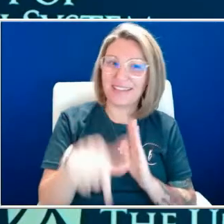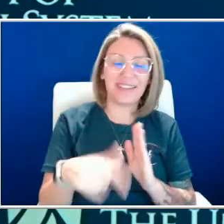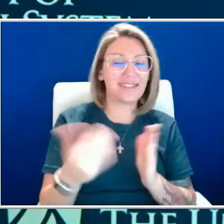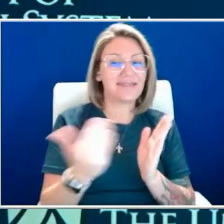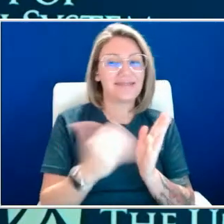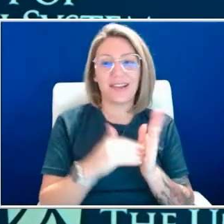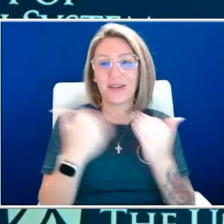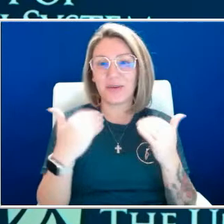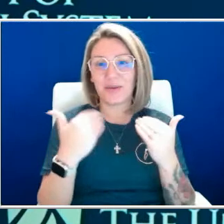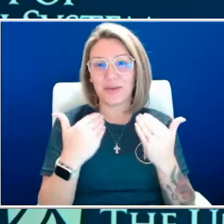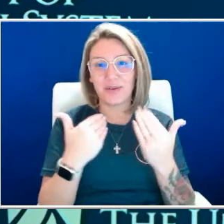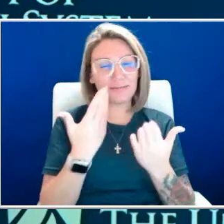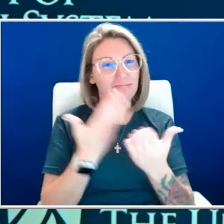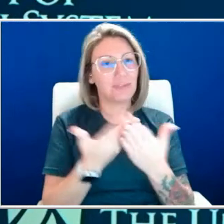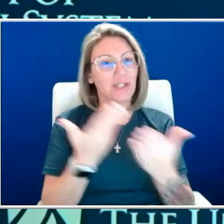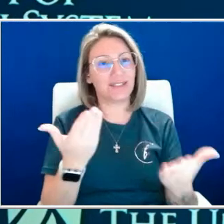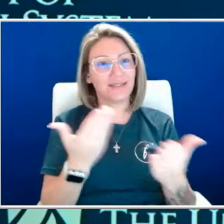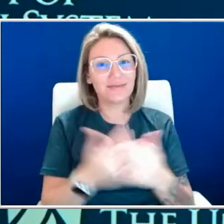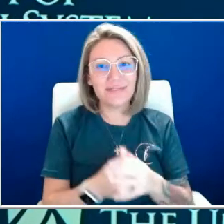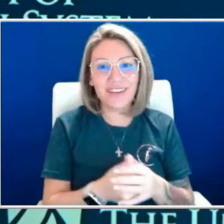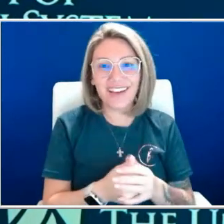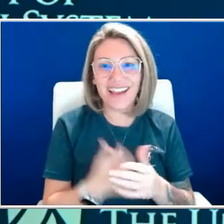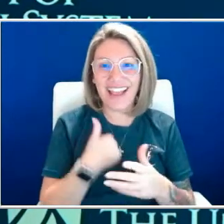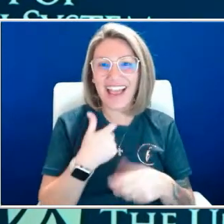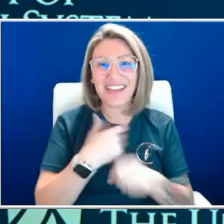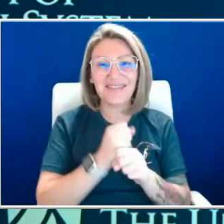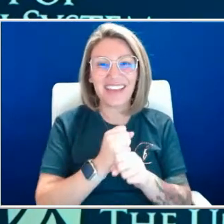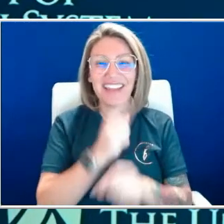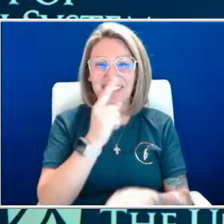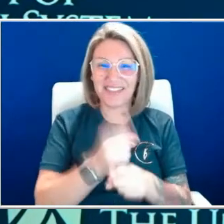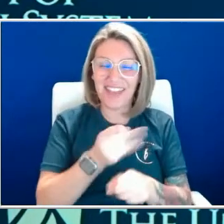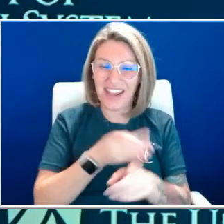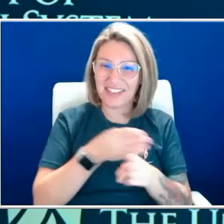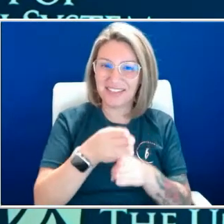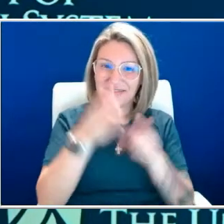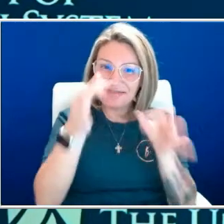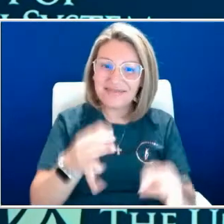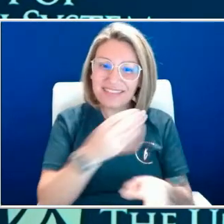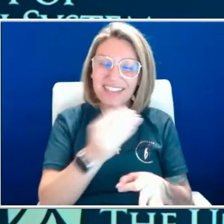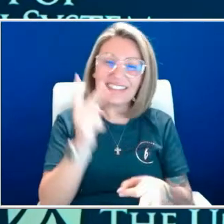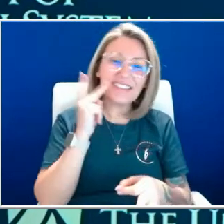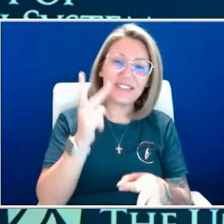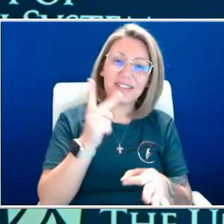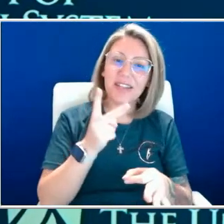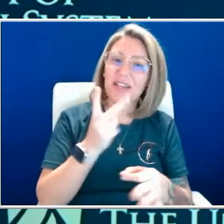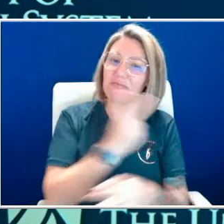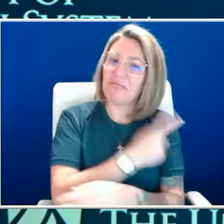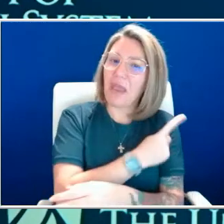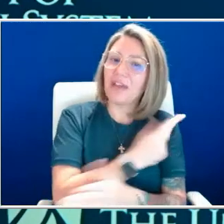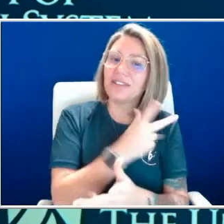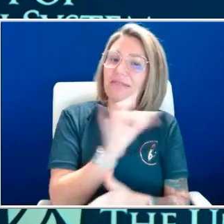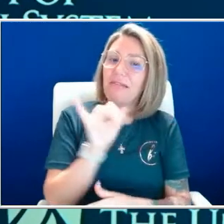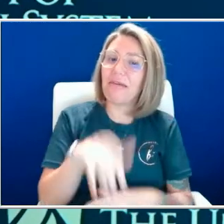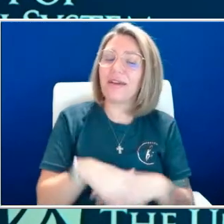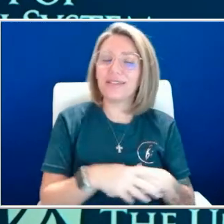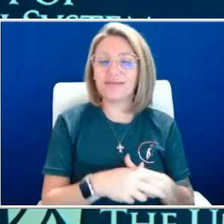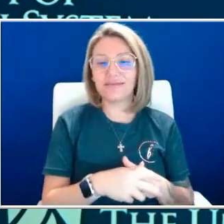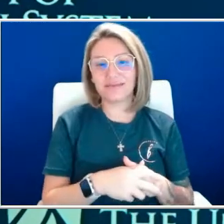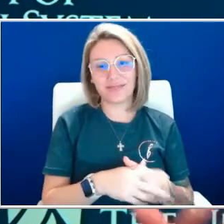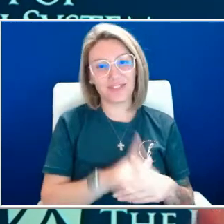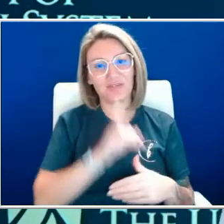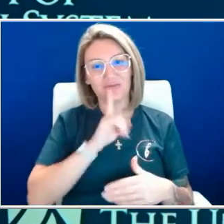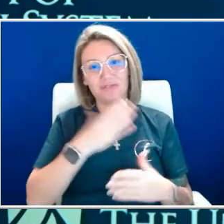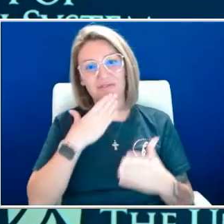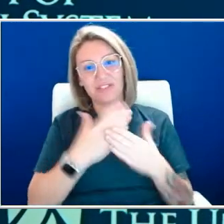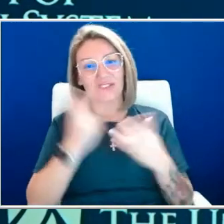justify, that I think I made the right career choice, seeing patients like this. And And so it's very good to see you. And to